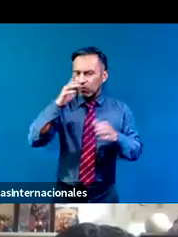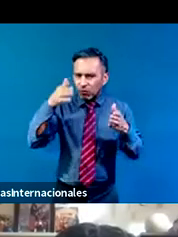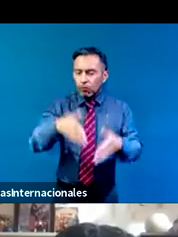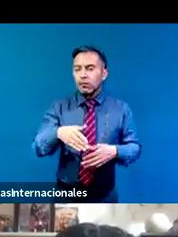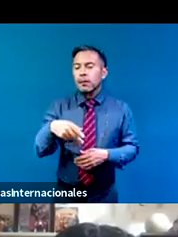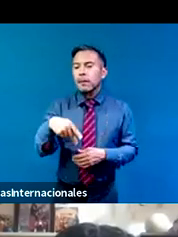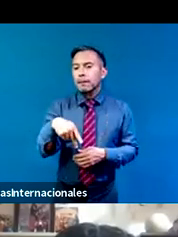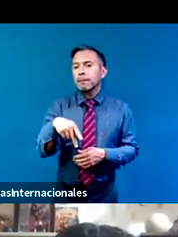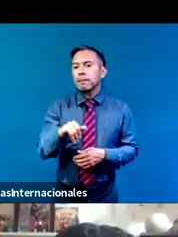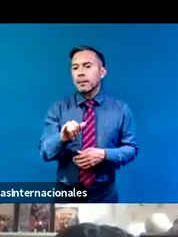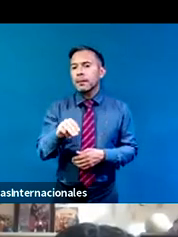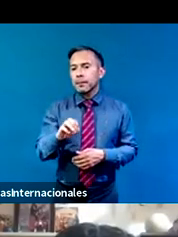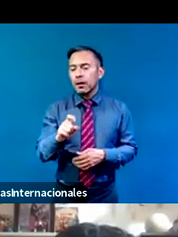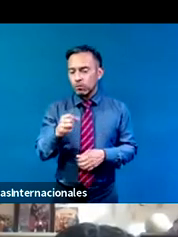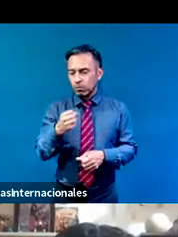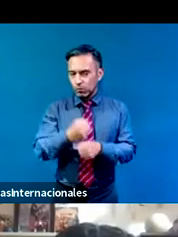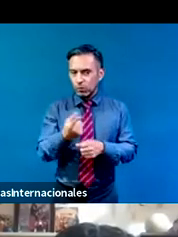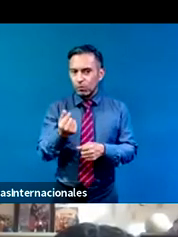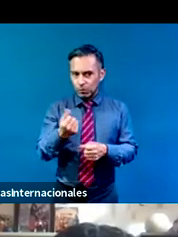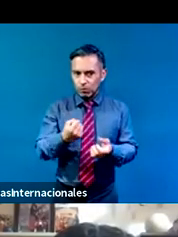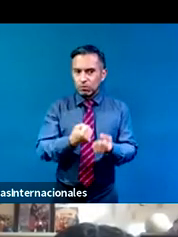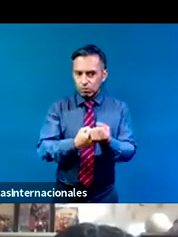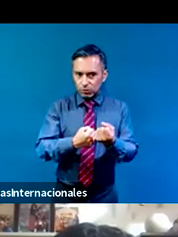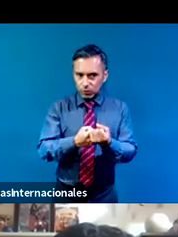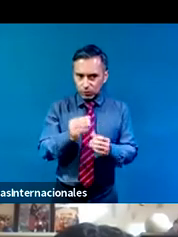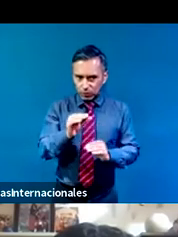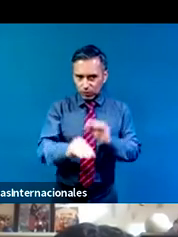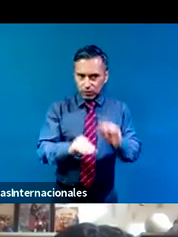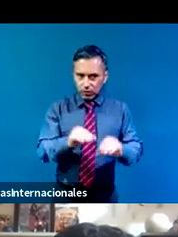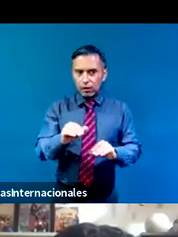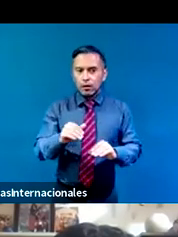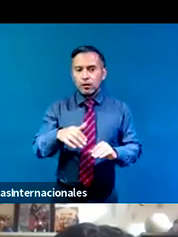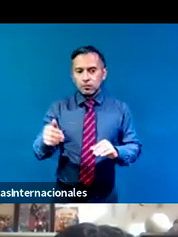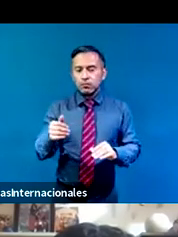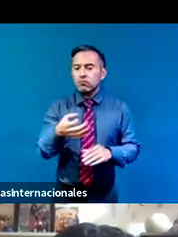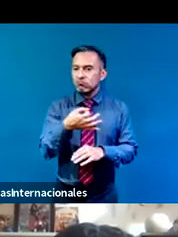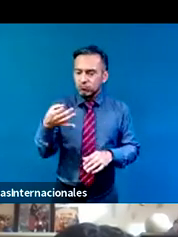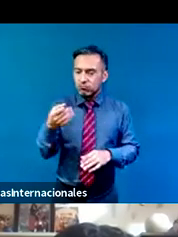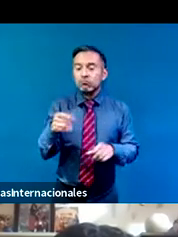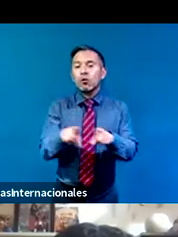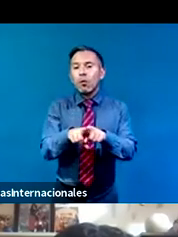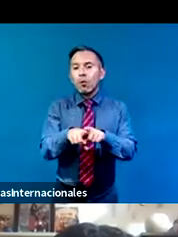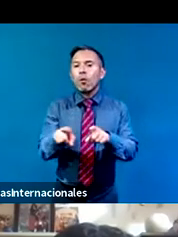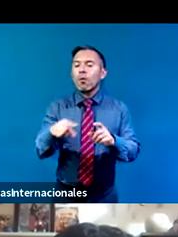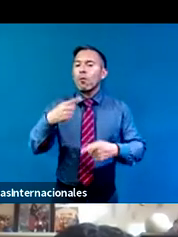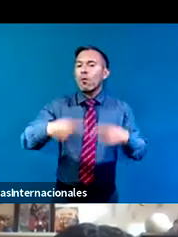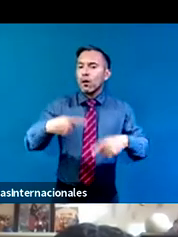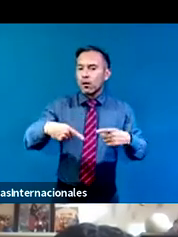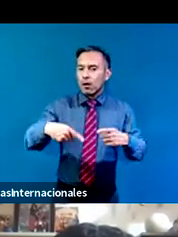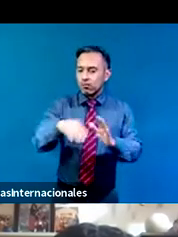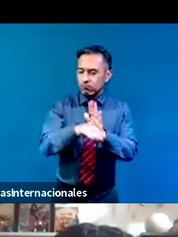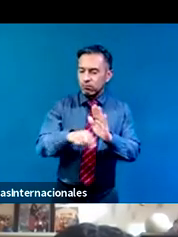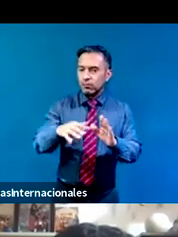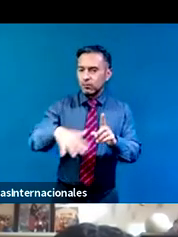conditions through better policies, work environment, and safety from sexual harassment. In our municipal projects with